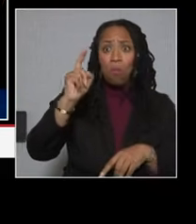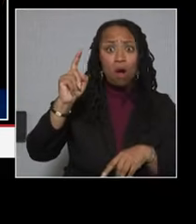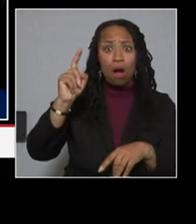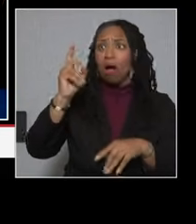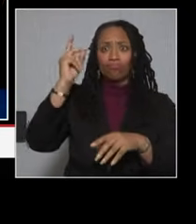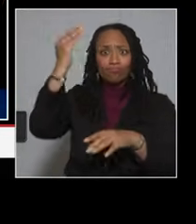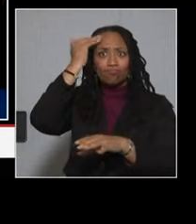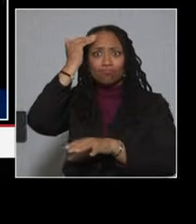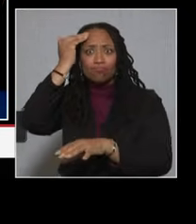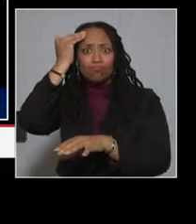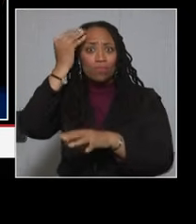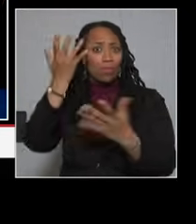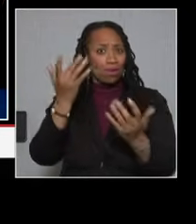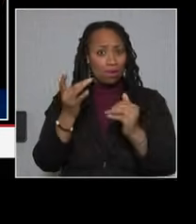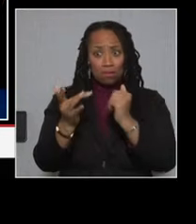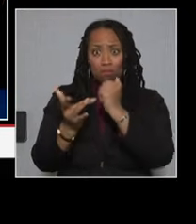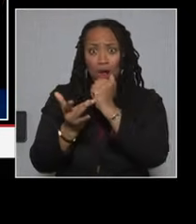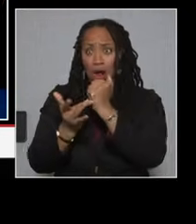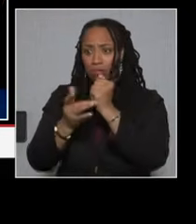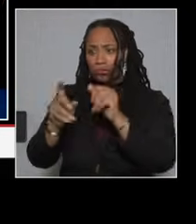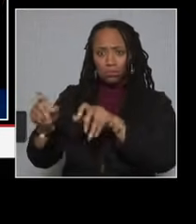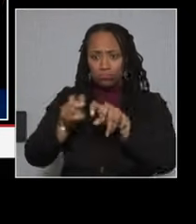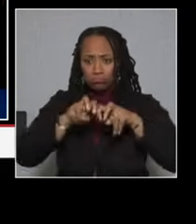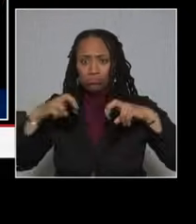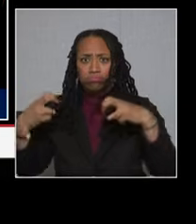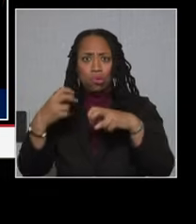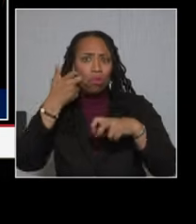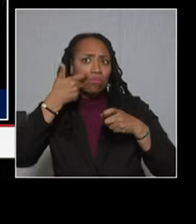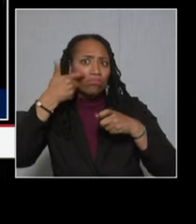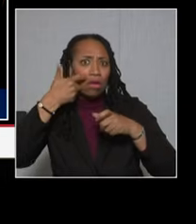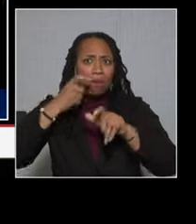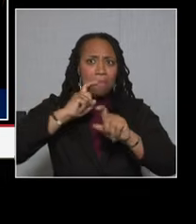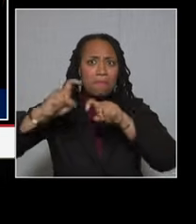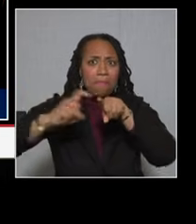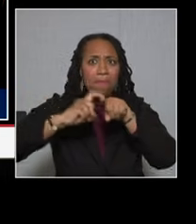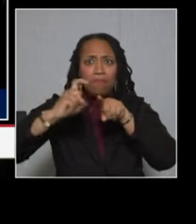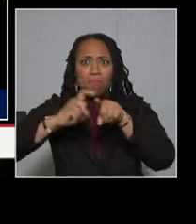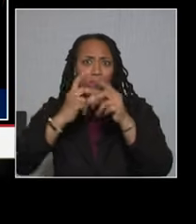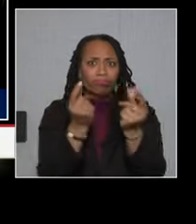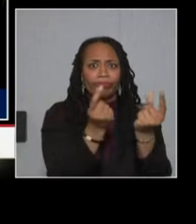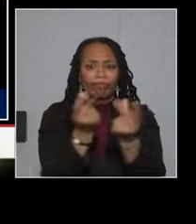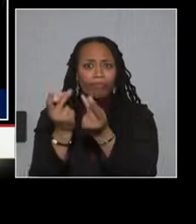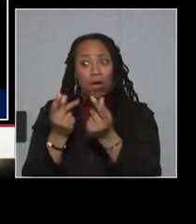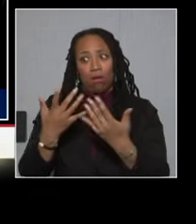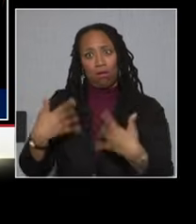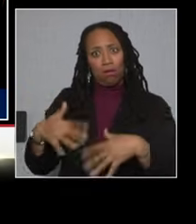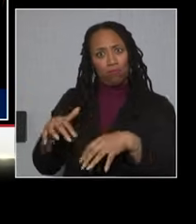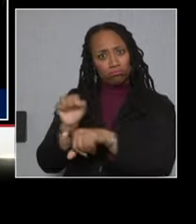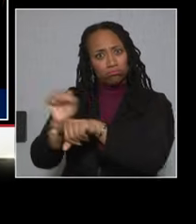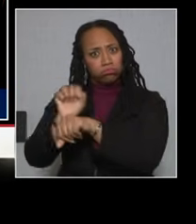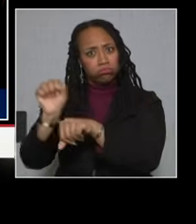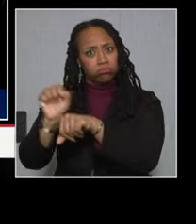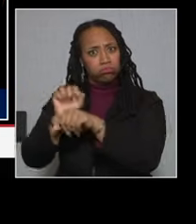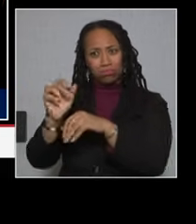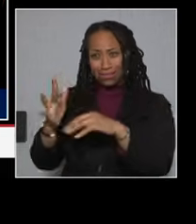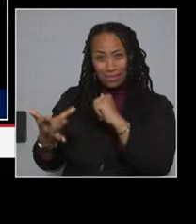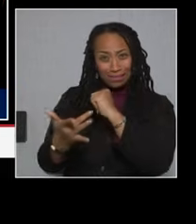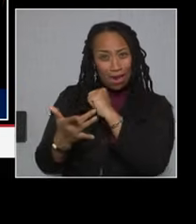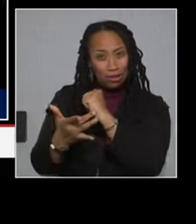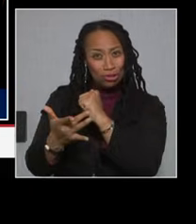men and women who are able to answer the call, that they have the technology and equipment to do that. And so this year,